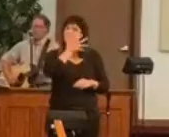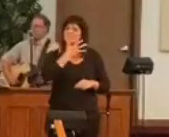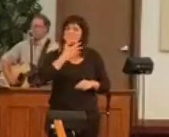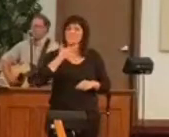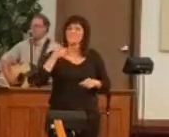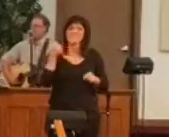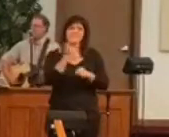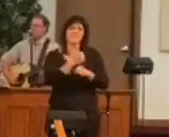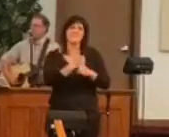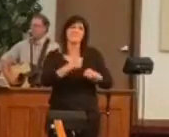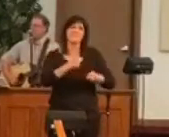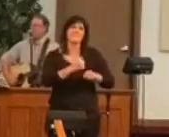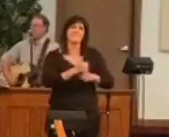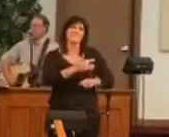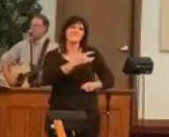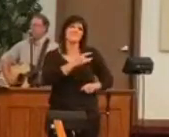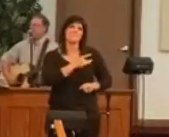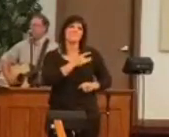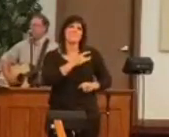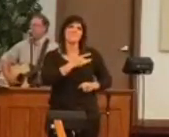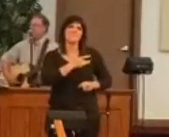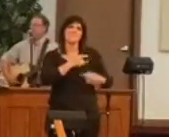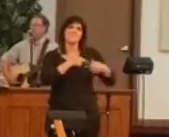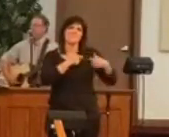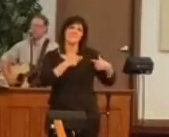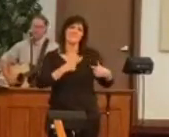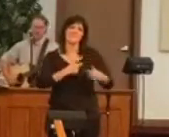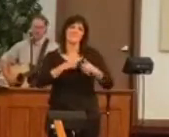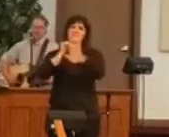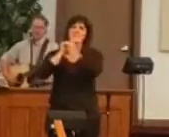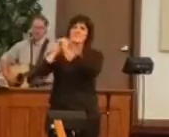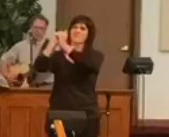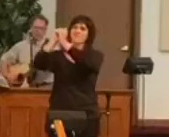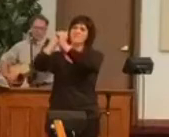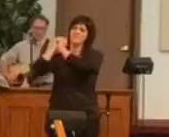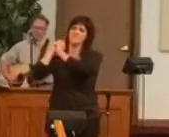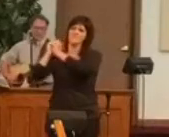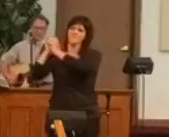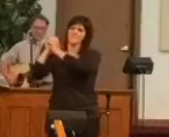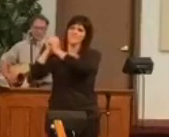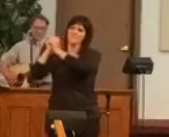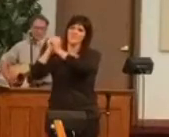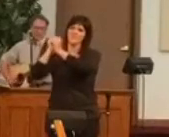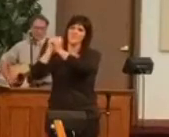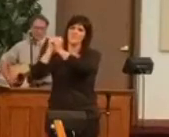beauty that made this heart adore you.